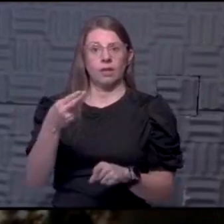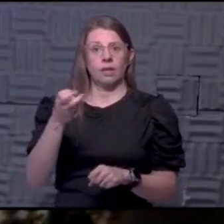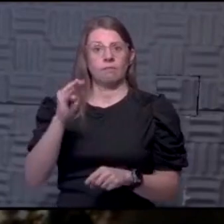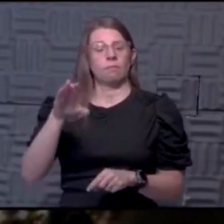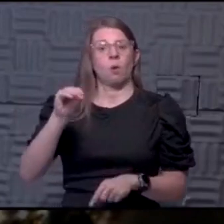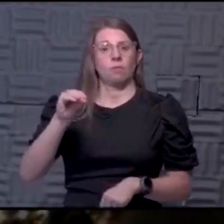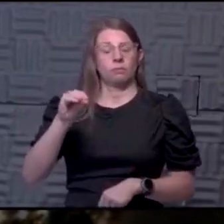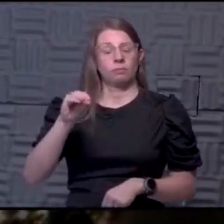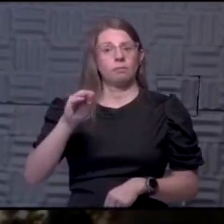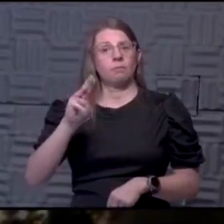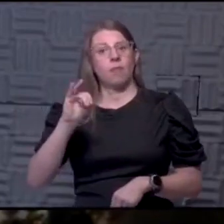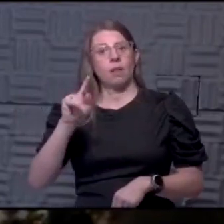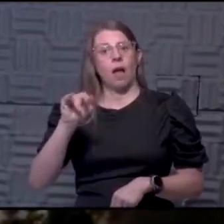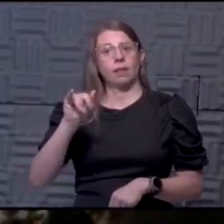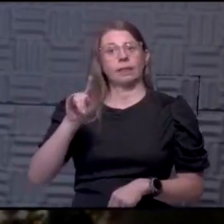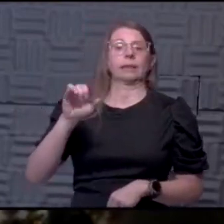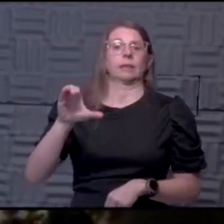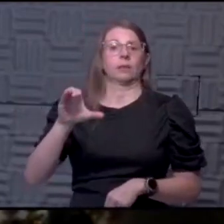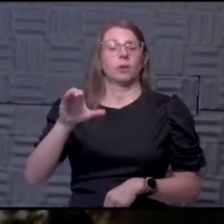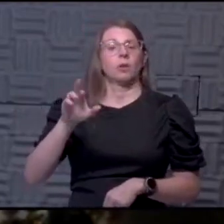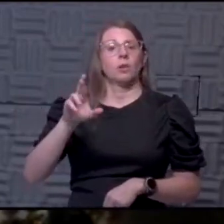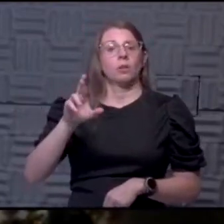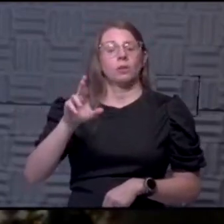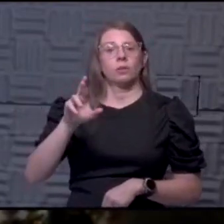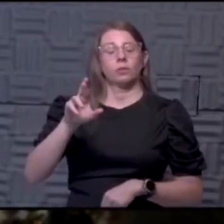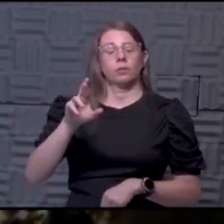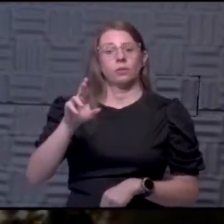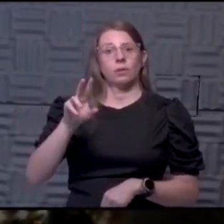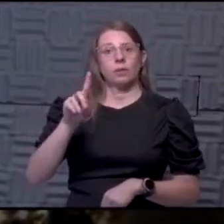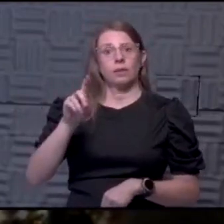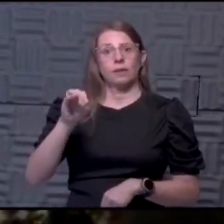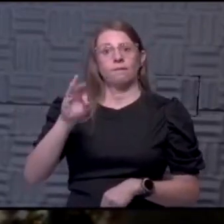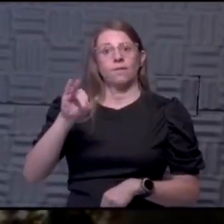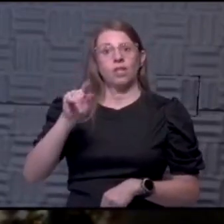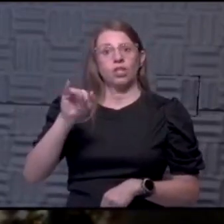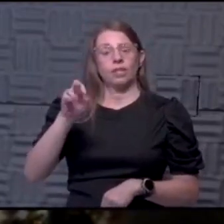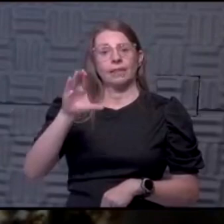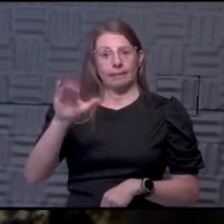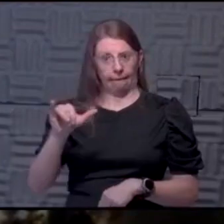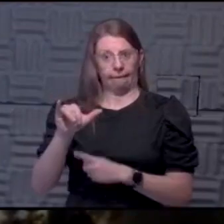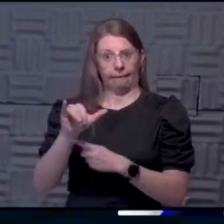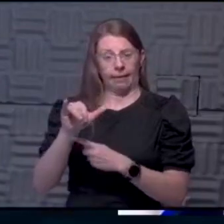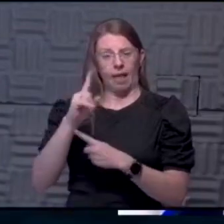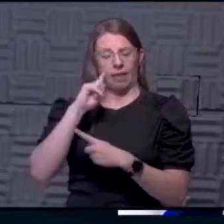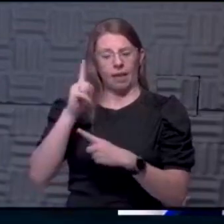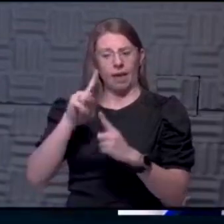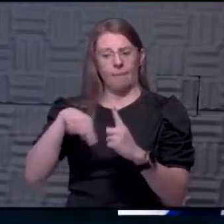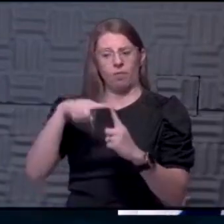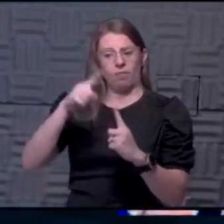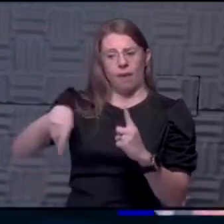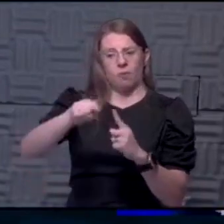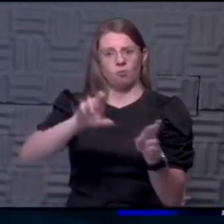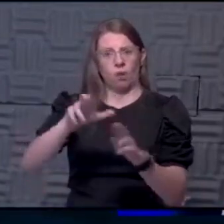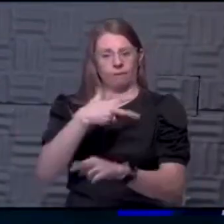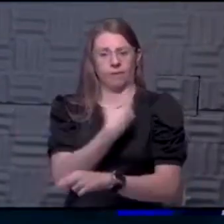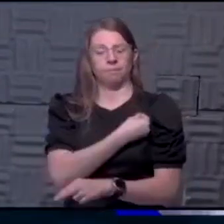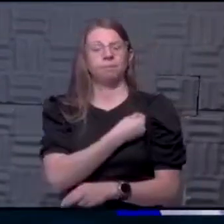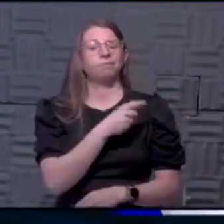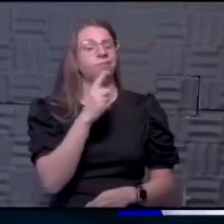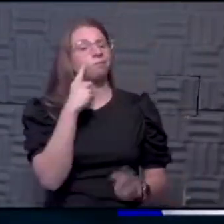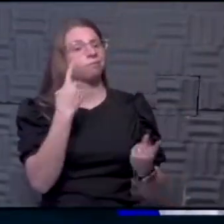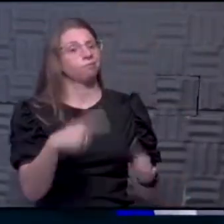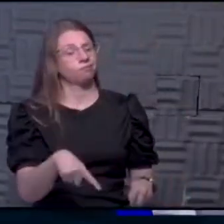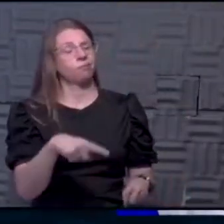for example. We know they're at risk, and we're going to be glad to vaccinate them. Dr. Norman, I'm right there with you,